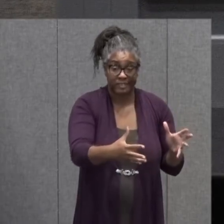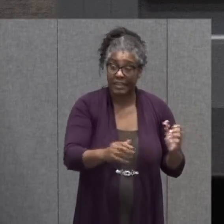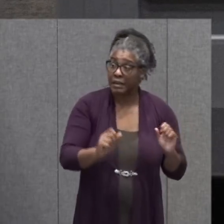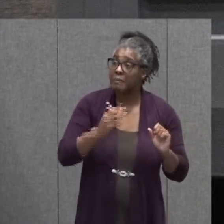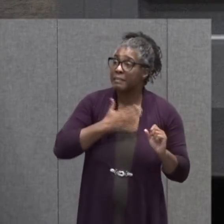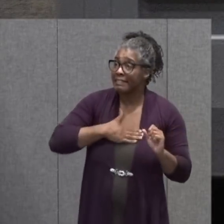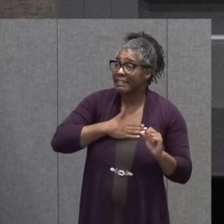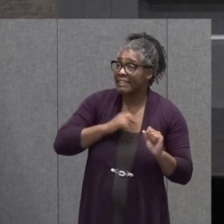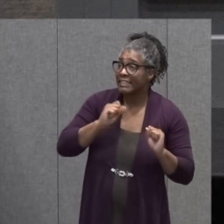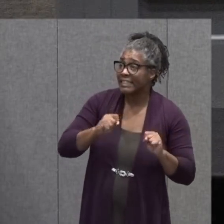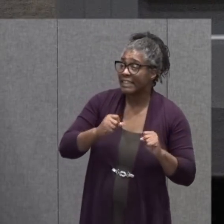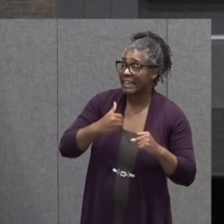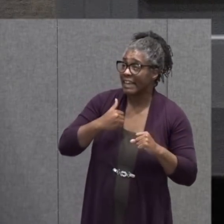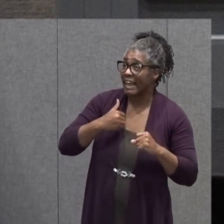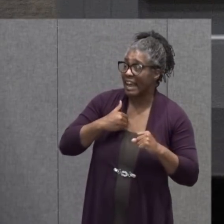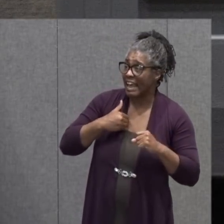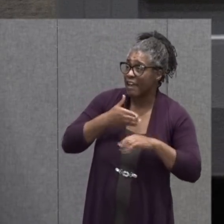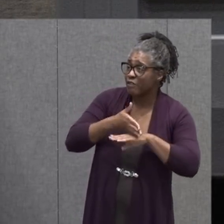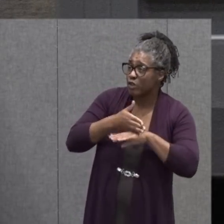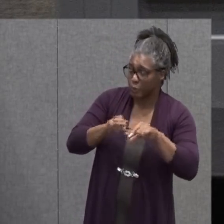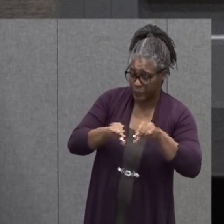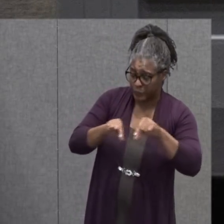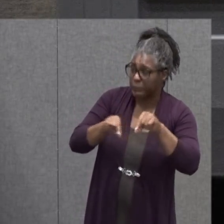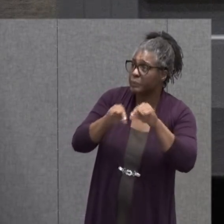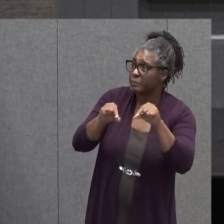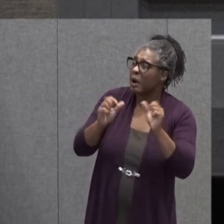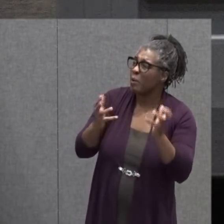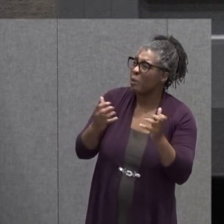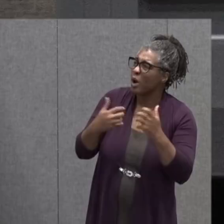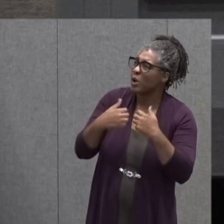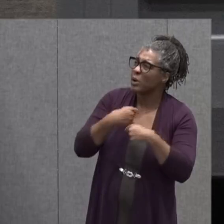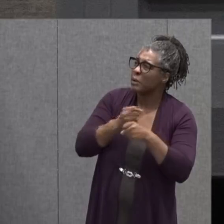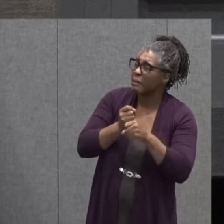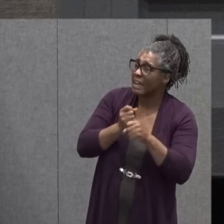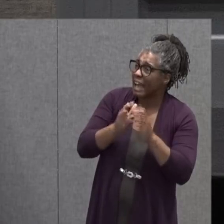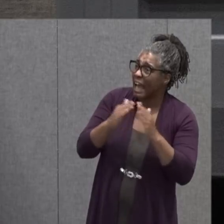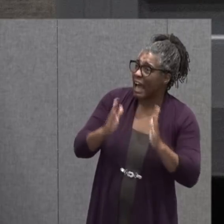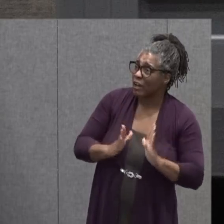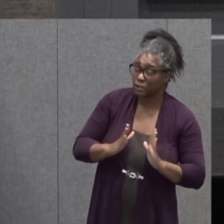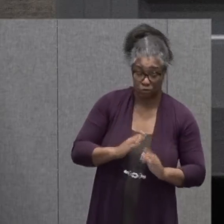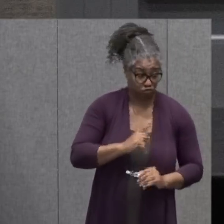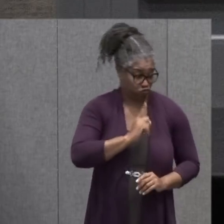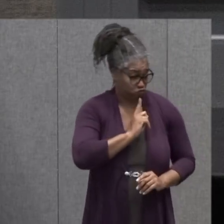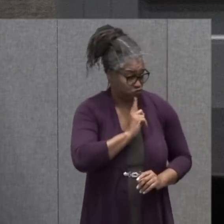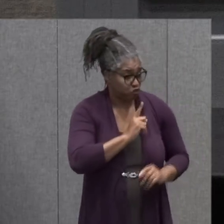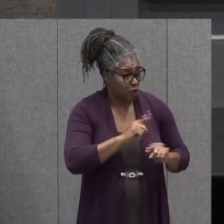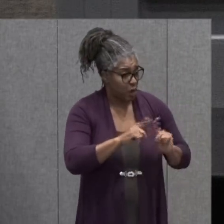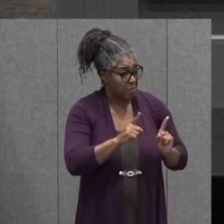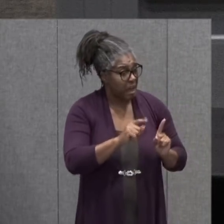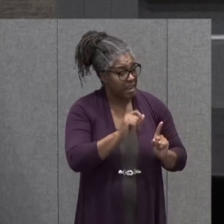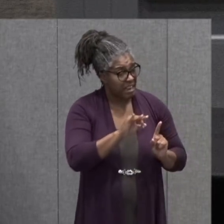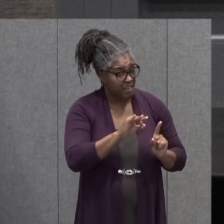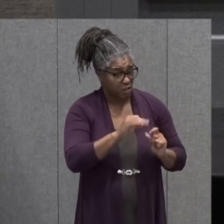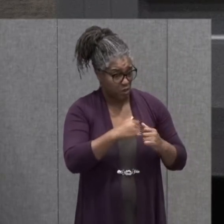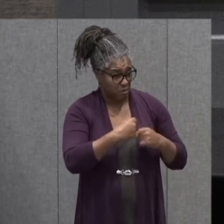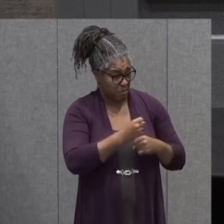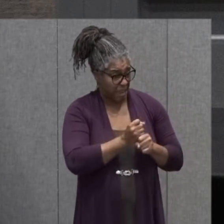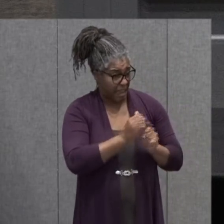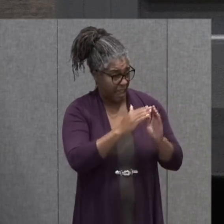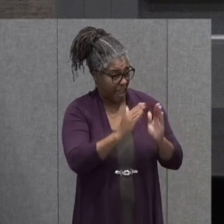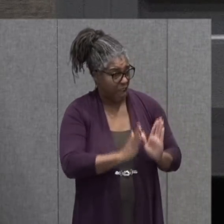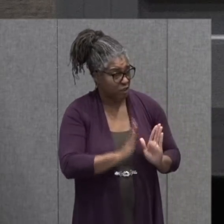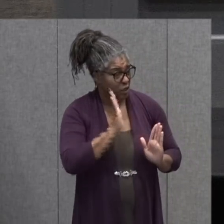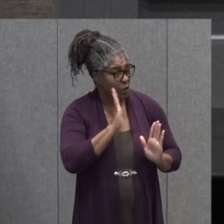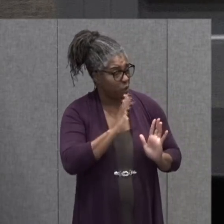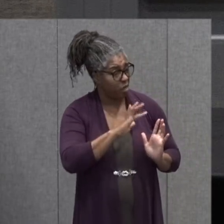house." "Of course," answered the woodcutter, "but a house made of sticks will soon fall down." But